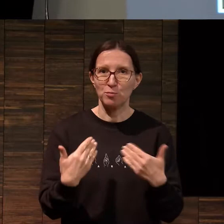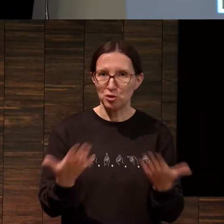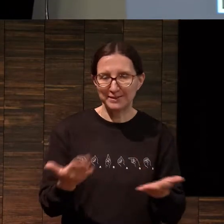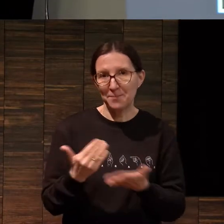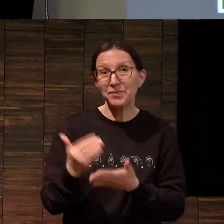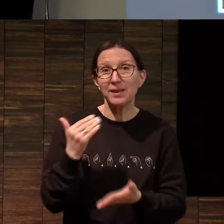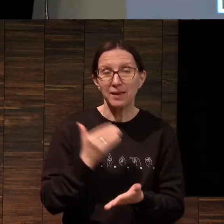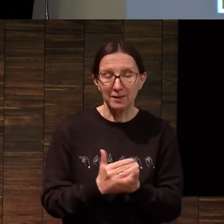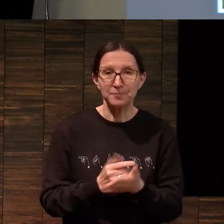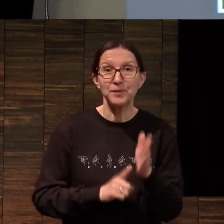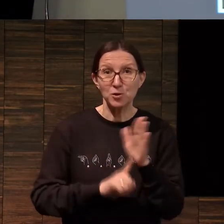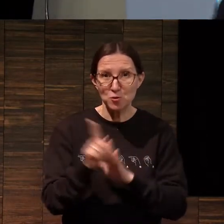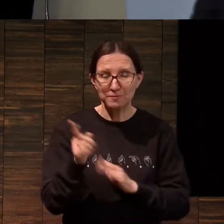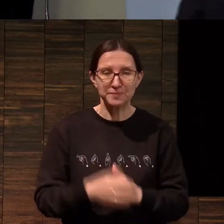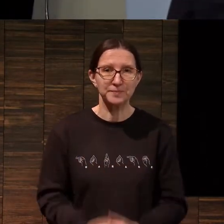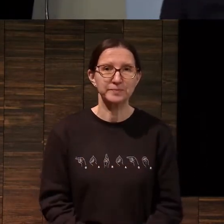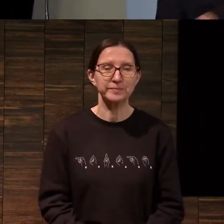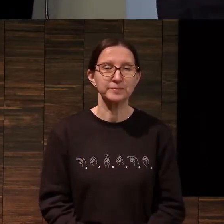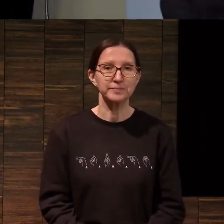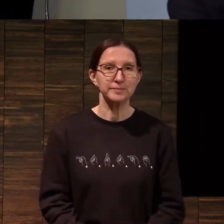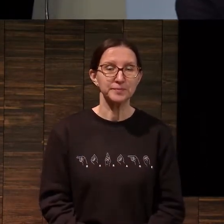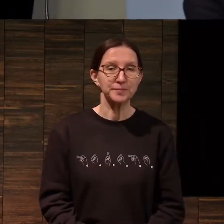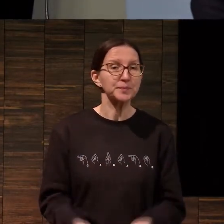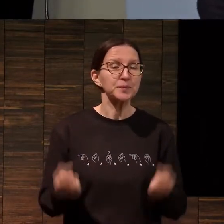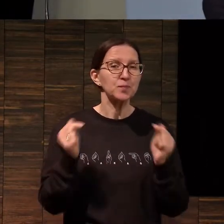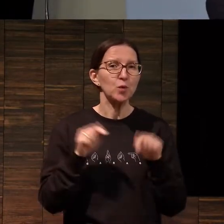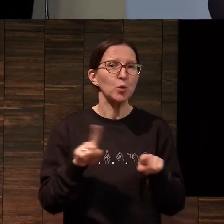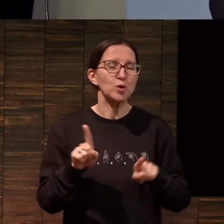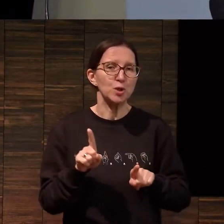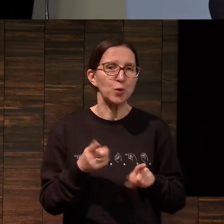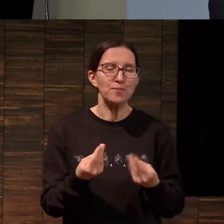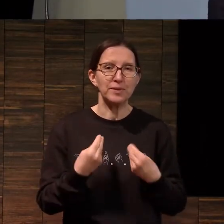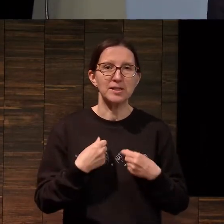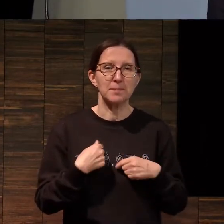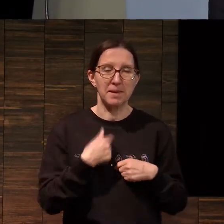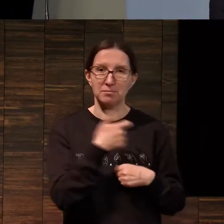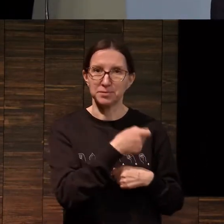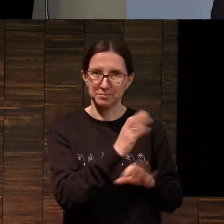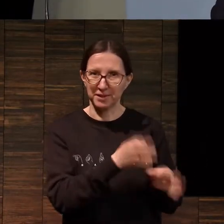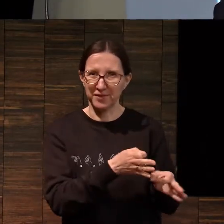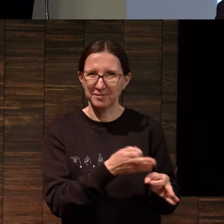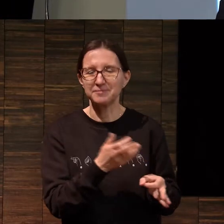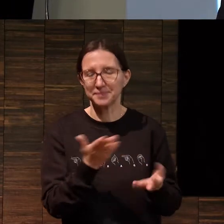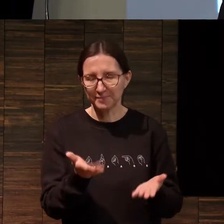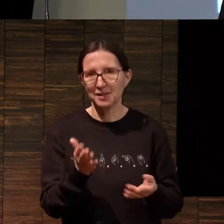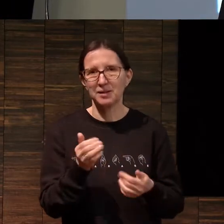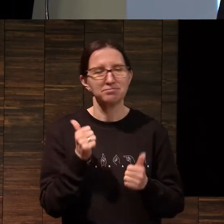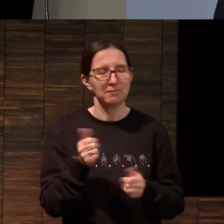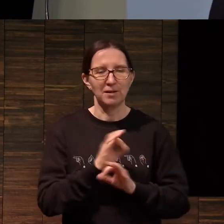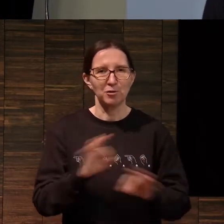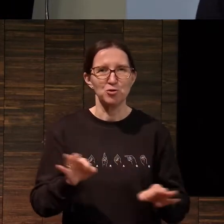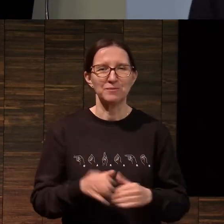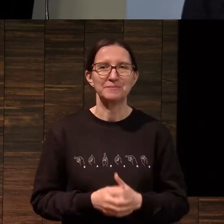be asking questions. I hope we'll have a good dialogue. So let's start.